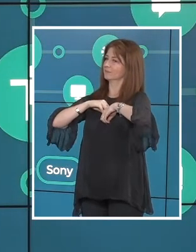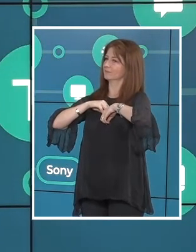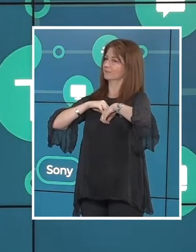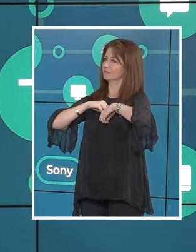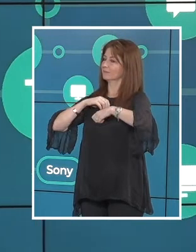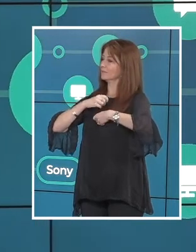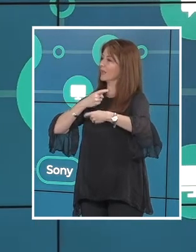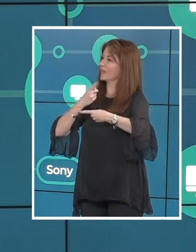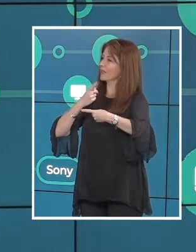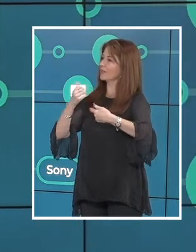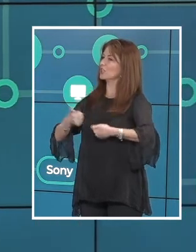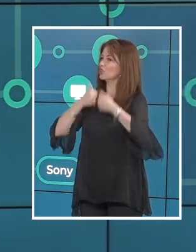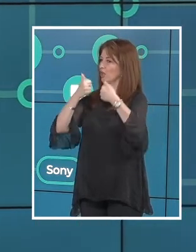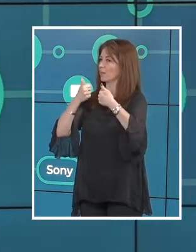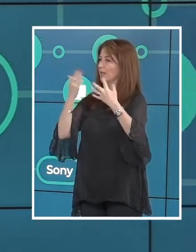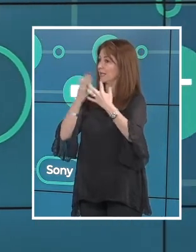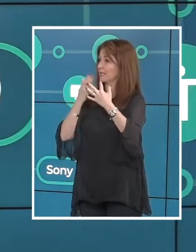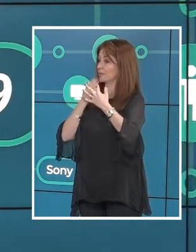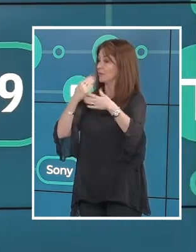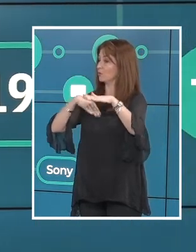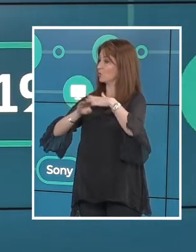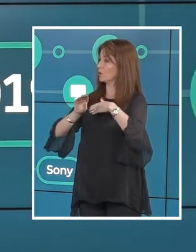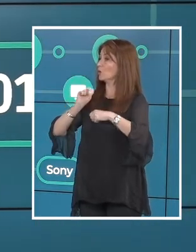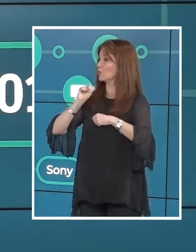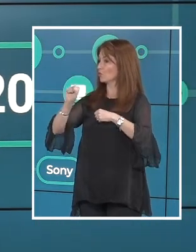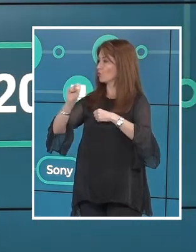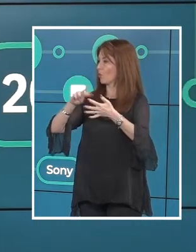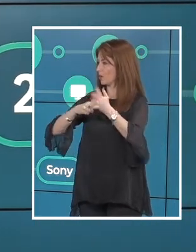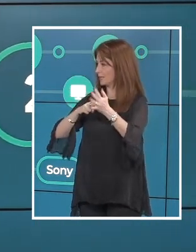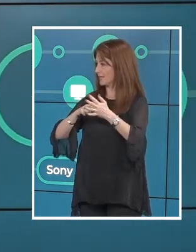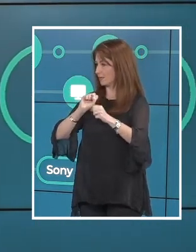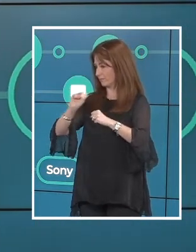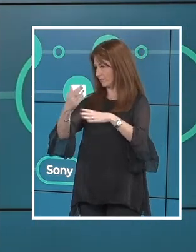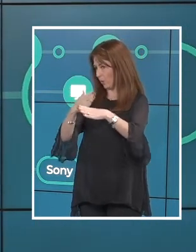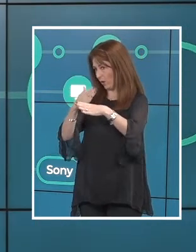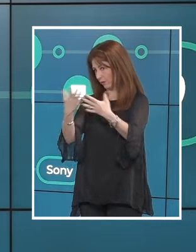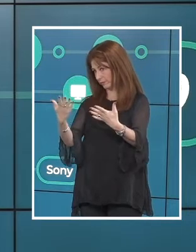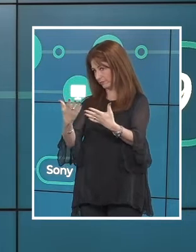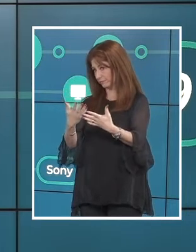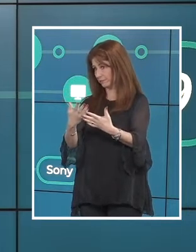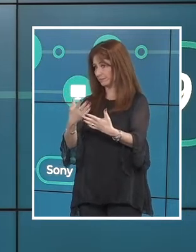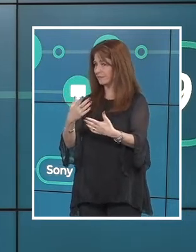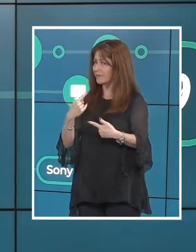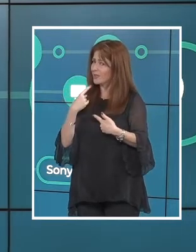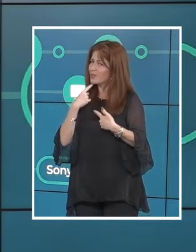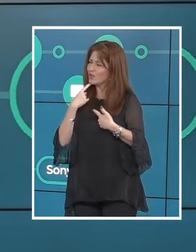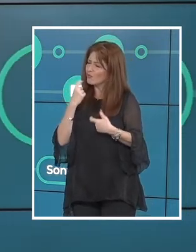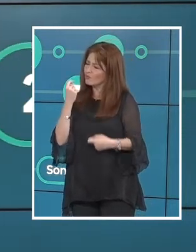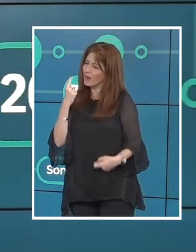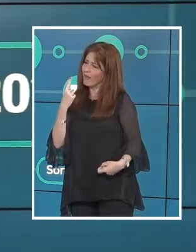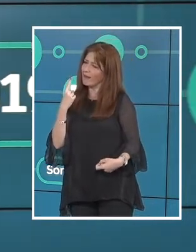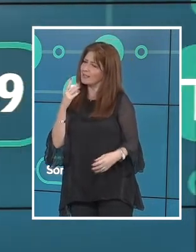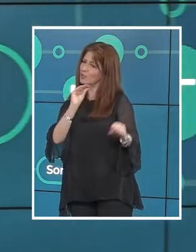within your organization. So what I've realized is although I may not be a traditional teacher